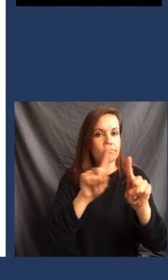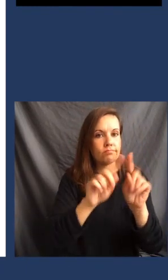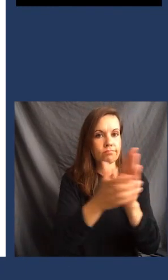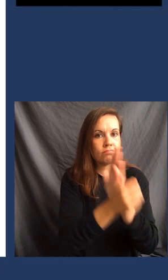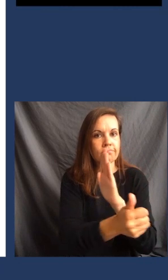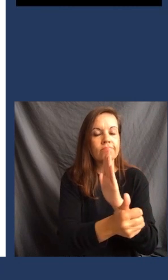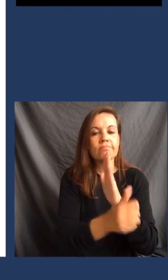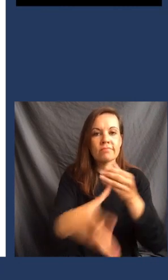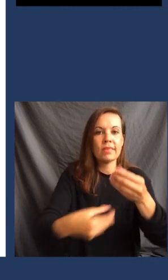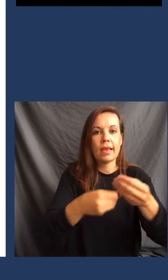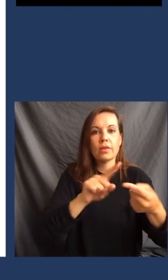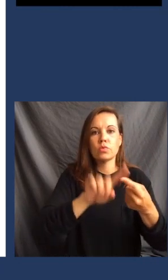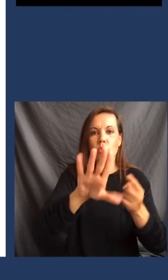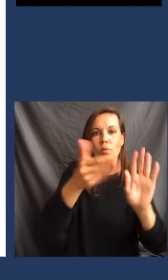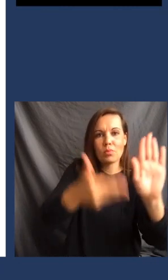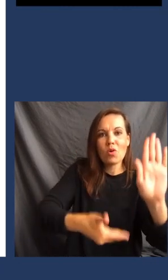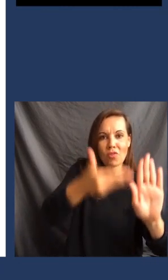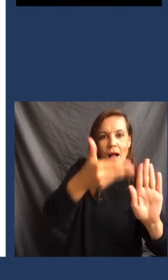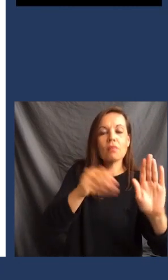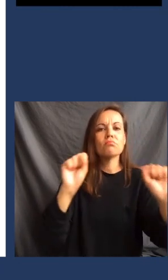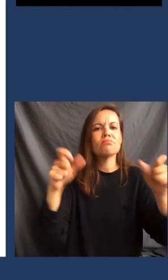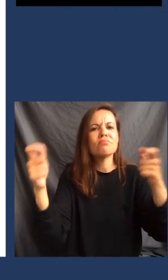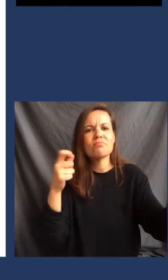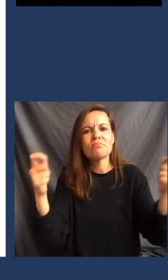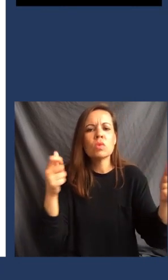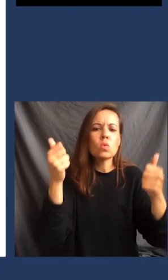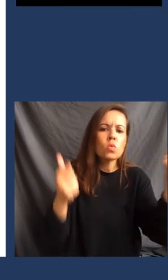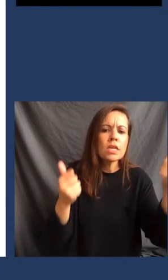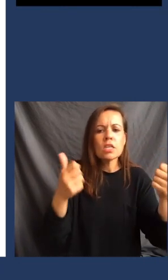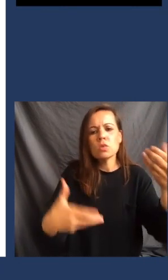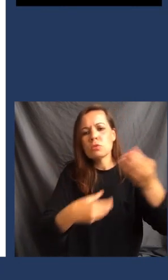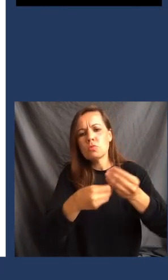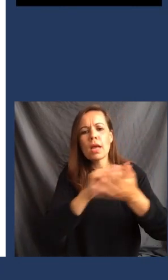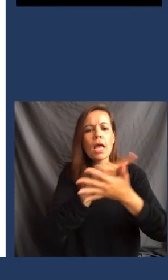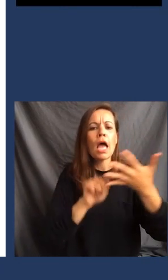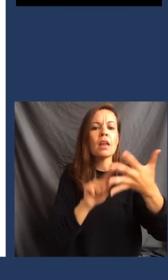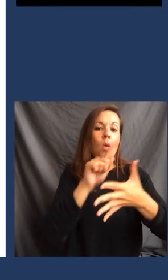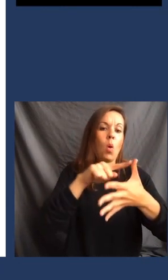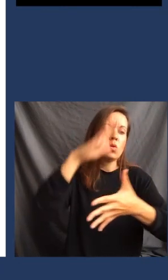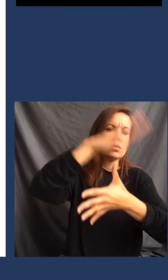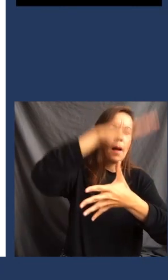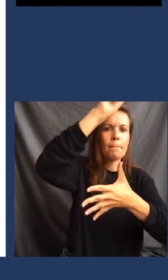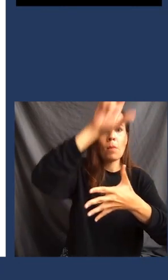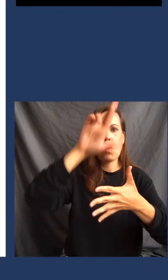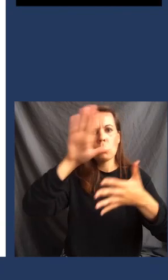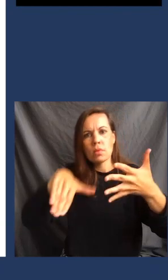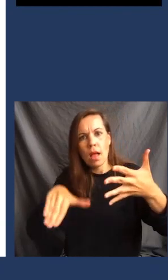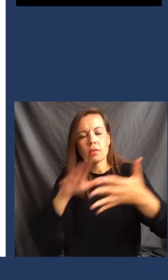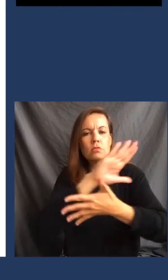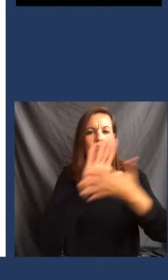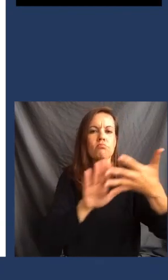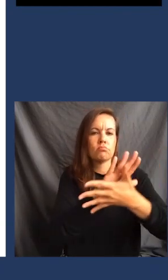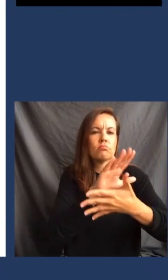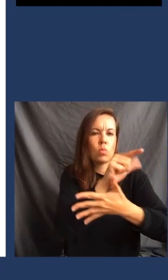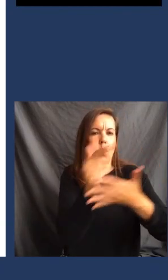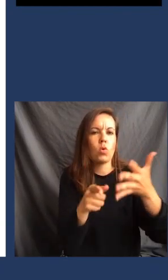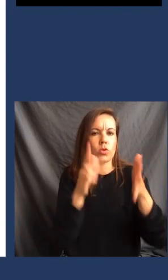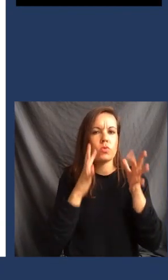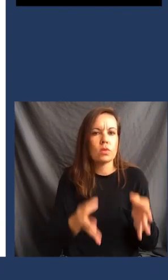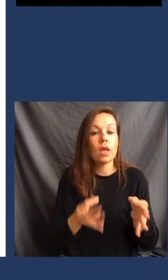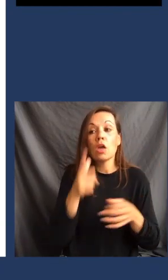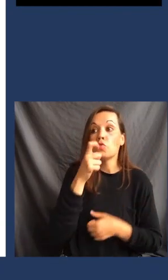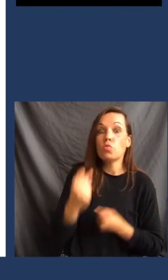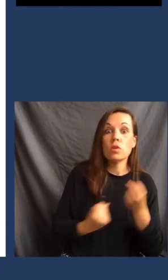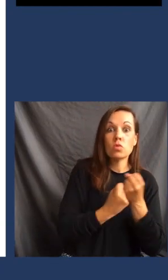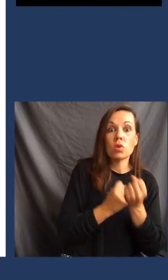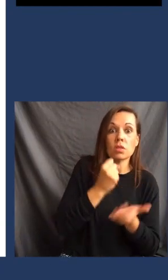your profile. So you are in control of what you add and what order your skills are displayed in, and also who endorses